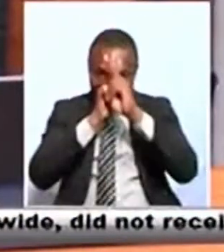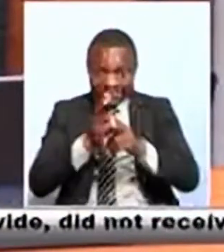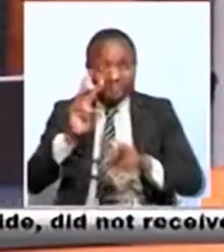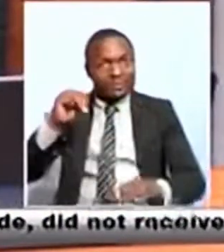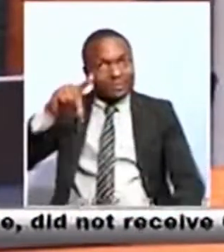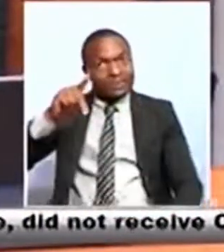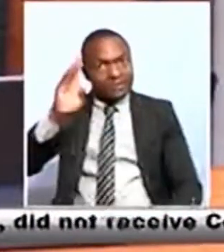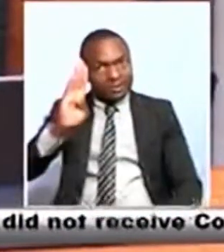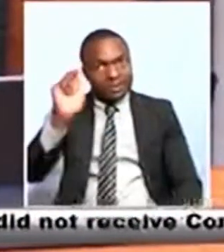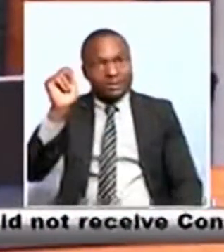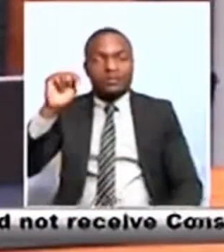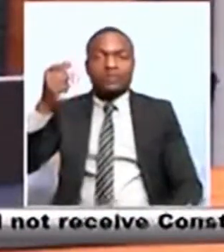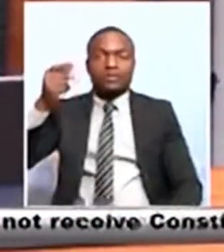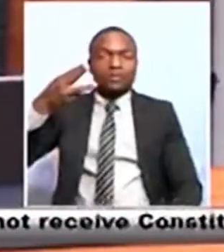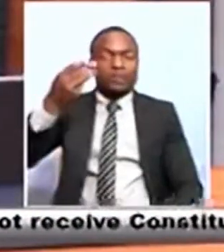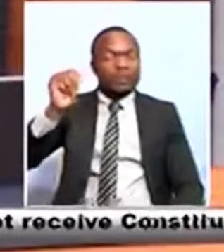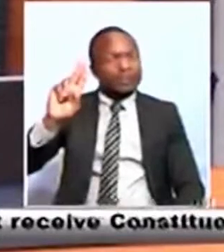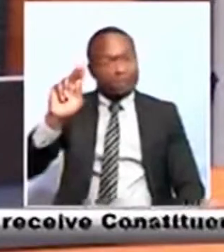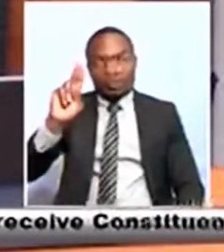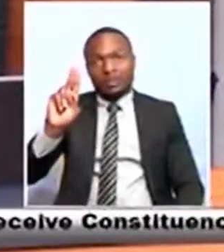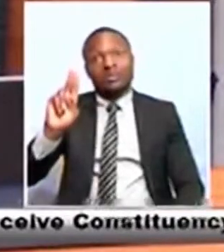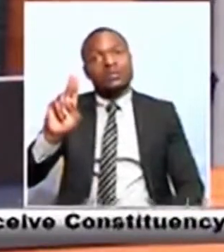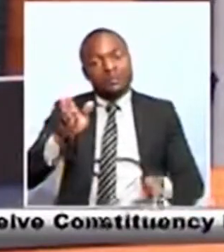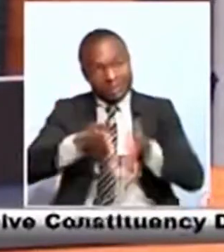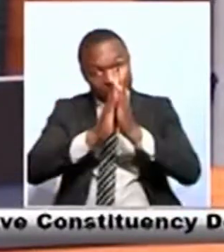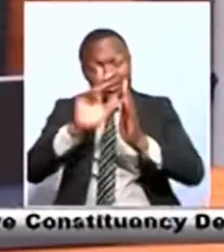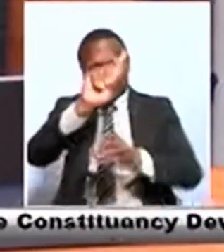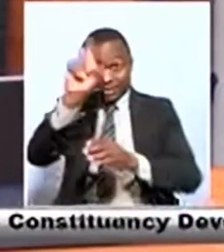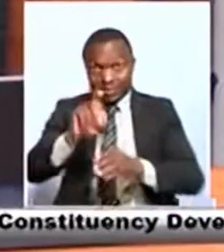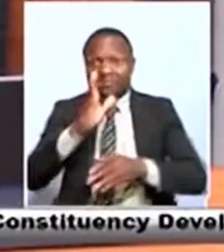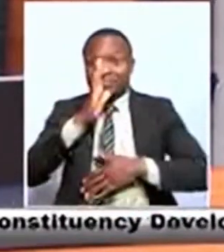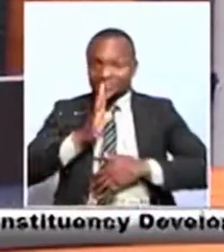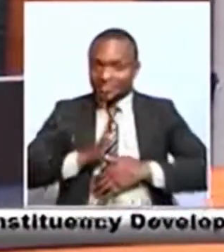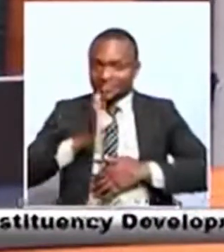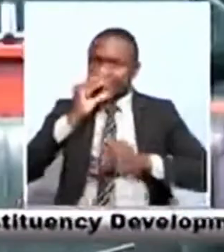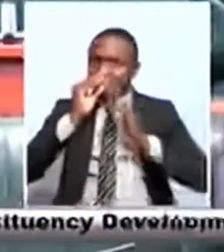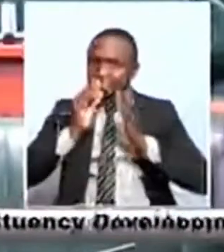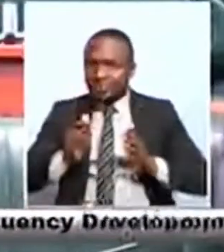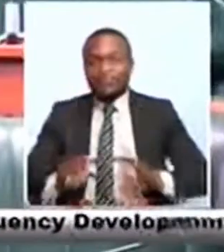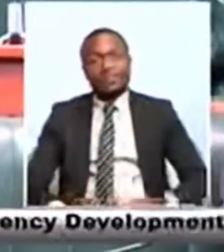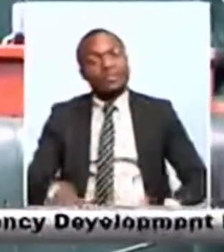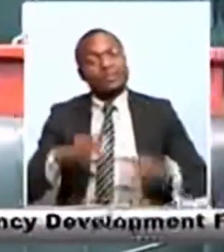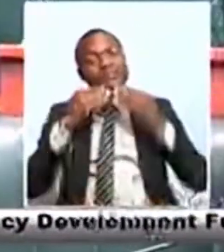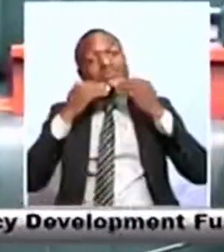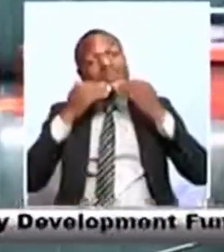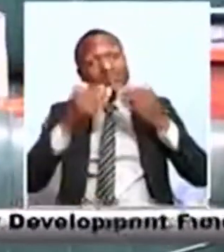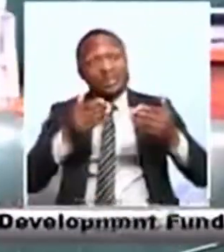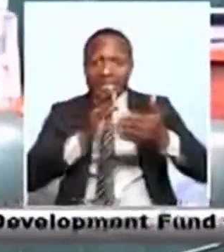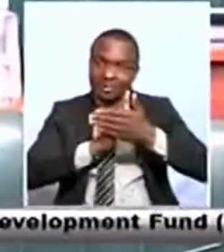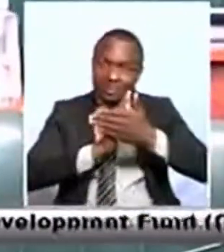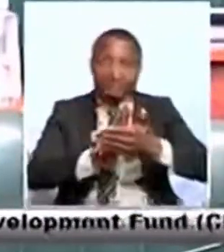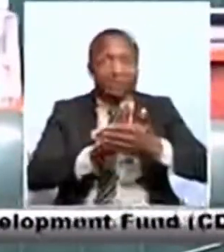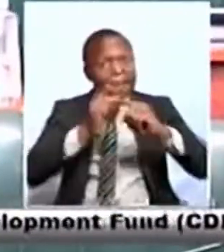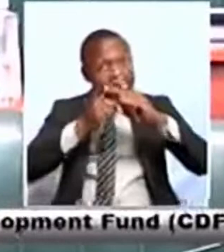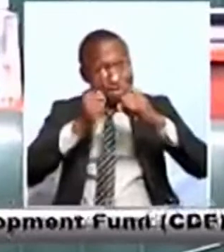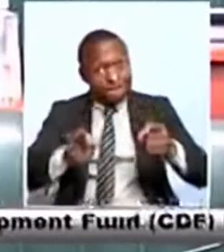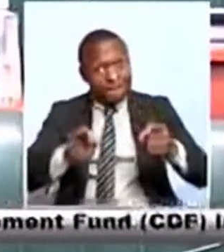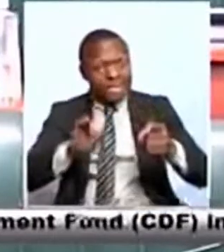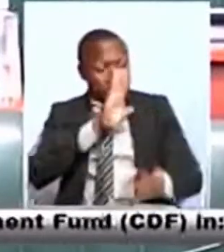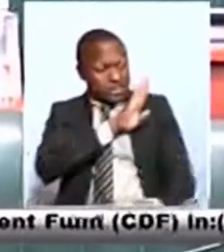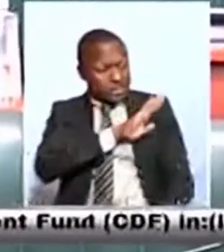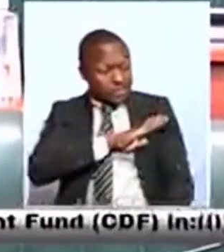for Bangweulu, please ask your question. Madam Speaker, thank you for guidance, but there is a